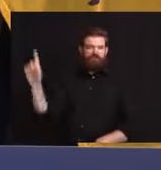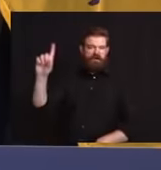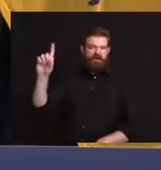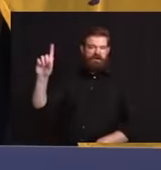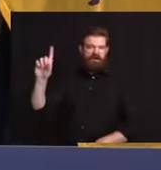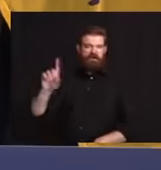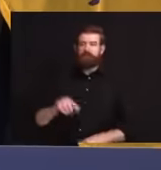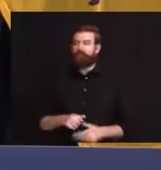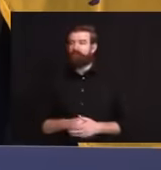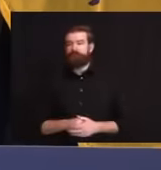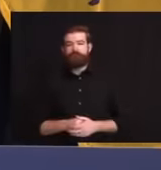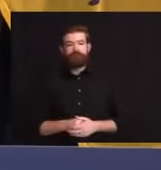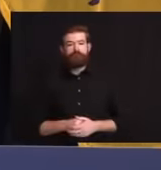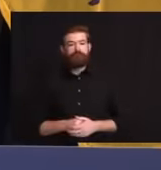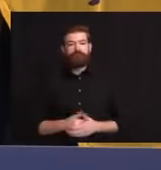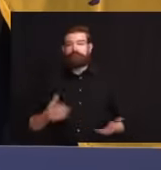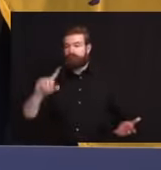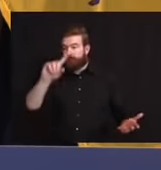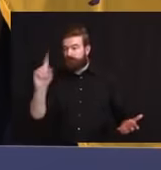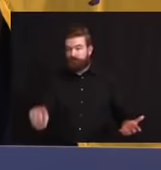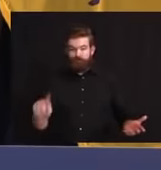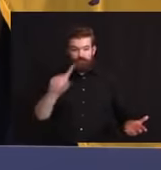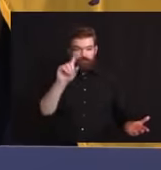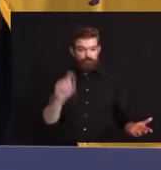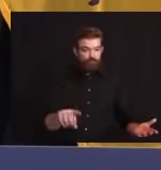Sir, you got anything? Please.